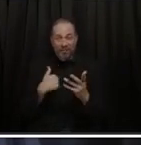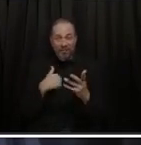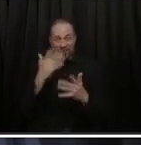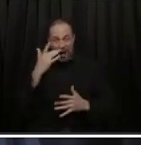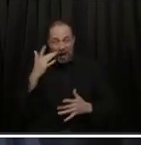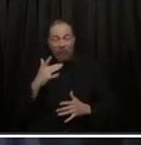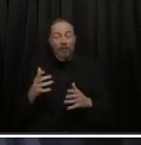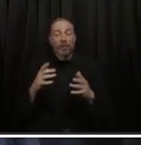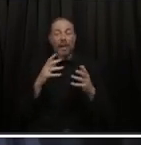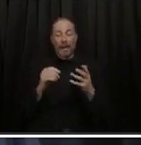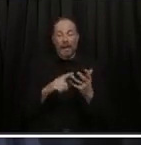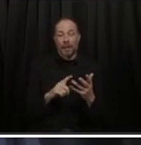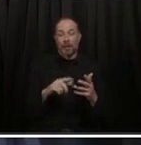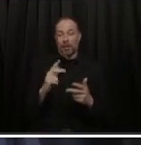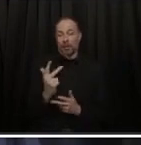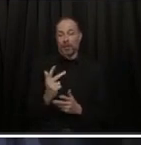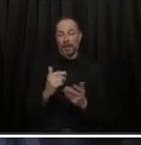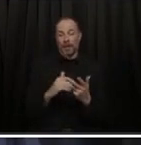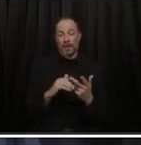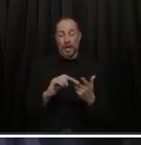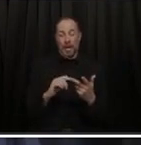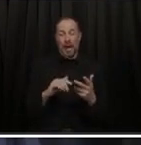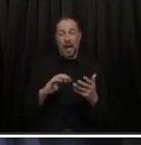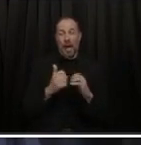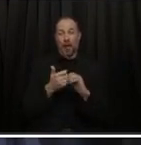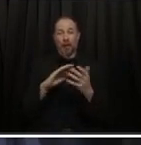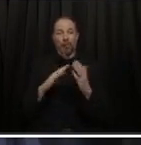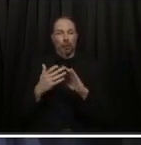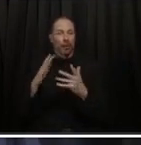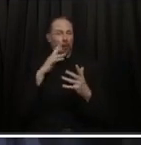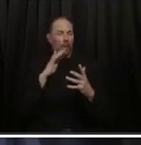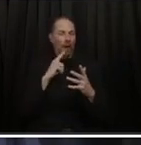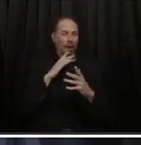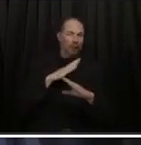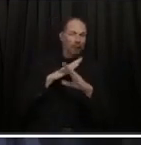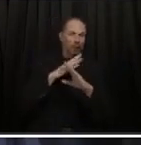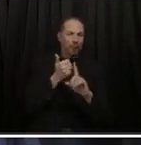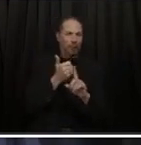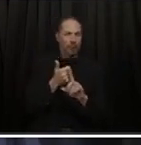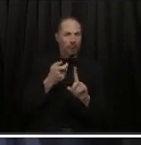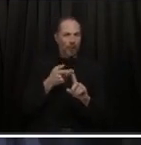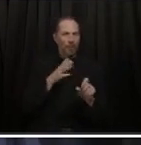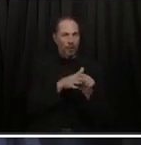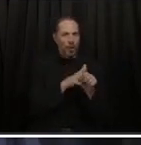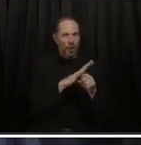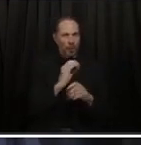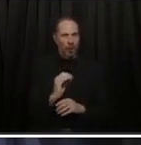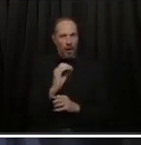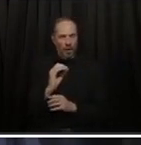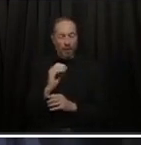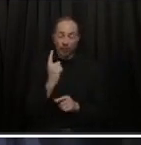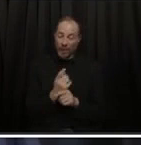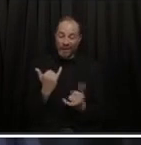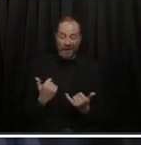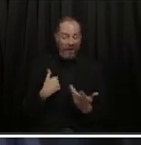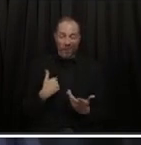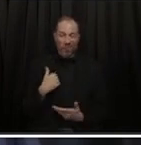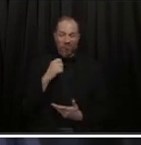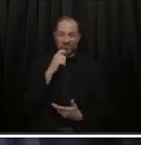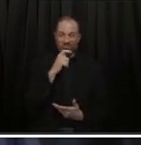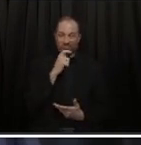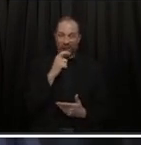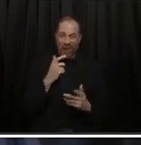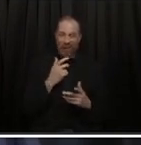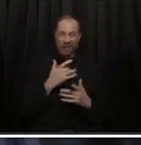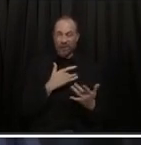vaccines and immunity hold up to the new variant? Those are the three variables. At this point, I'm not terribly alarmed.